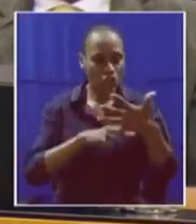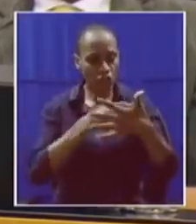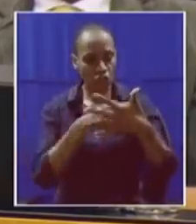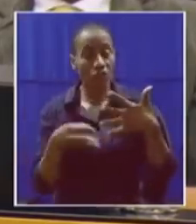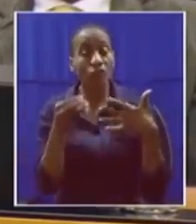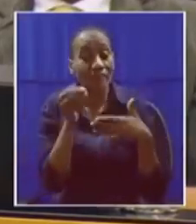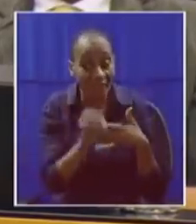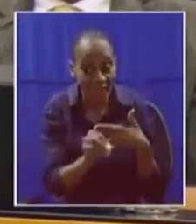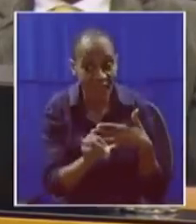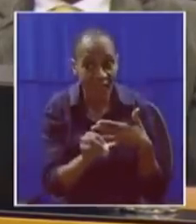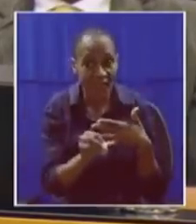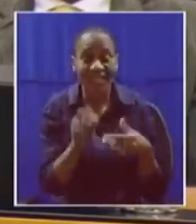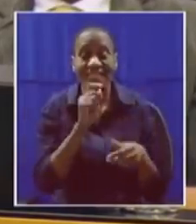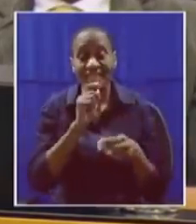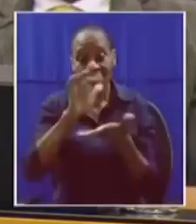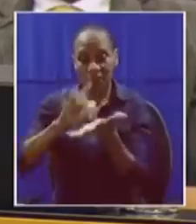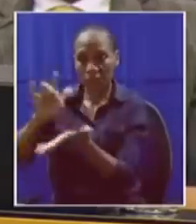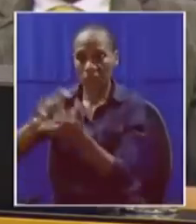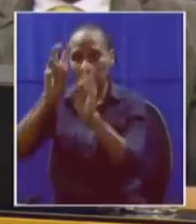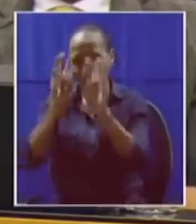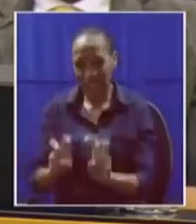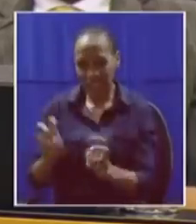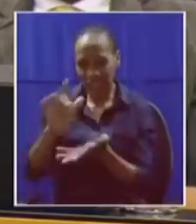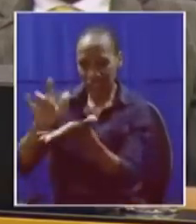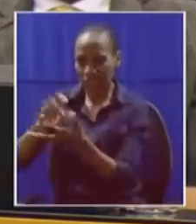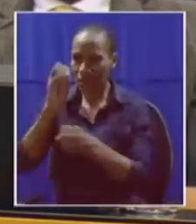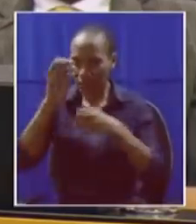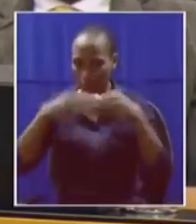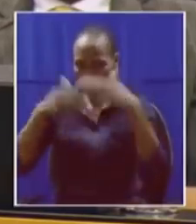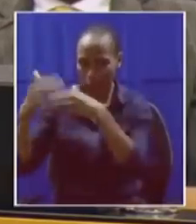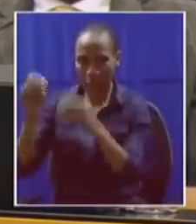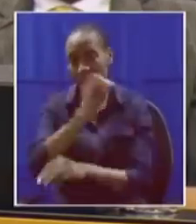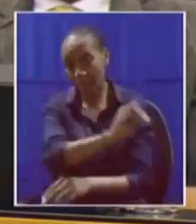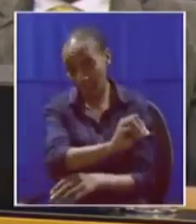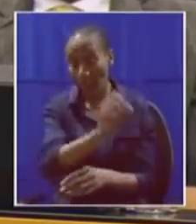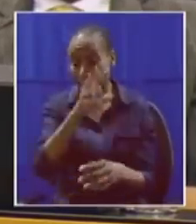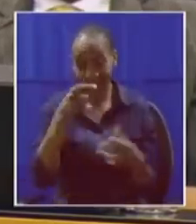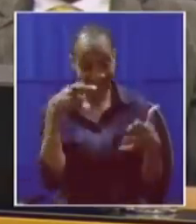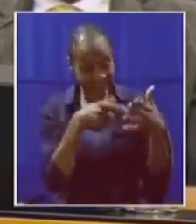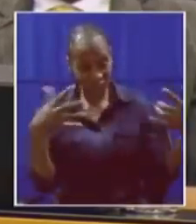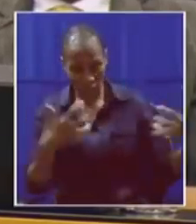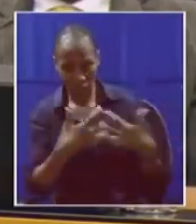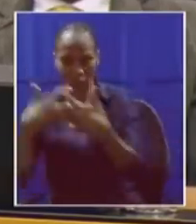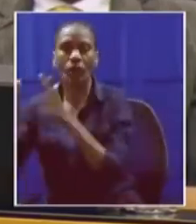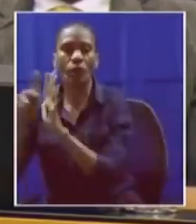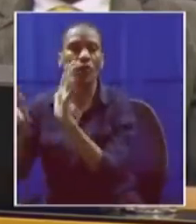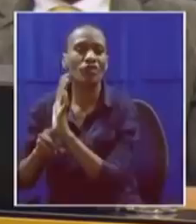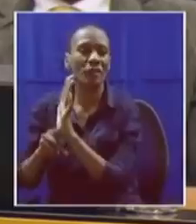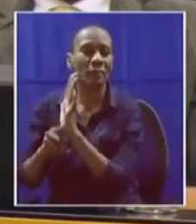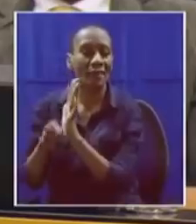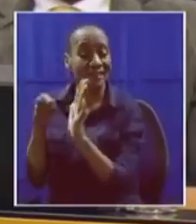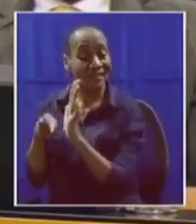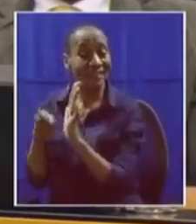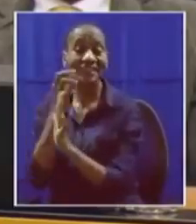of a number of coal power stations. And that actually talks to the program of